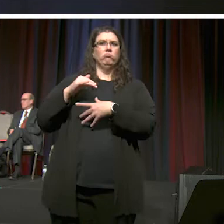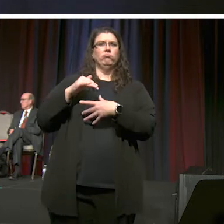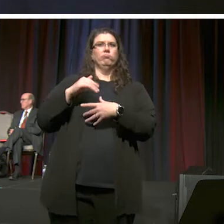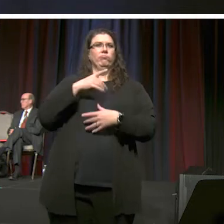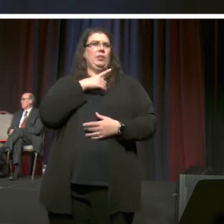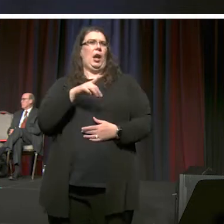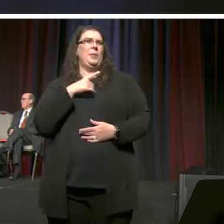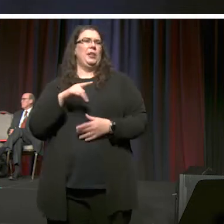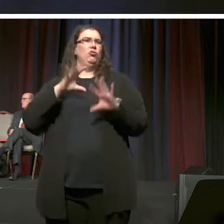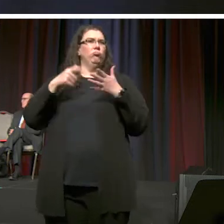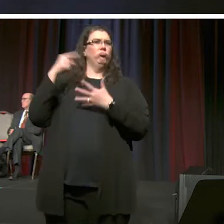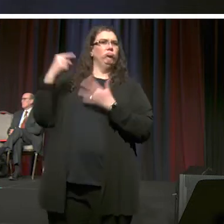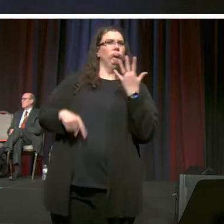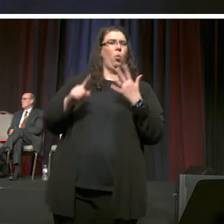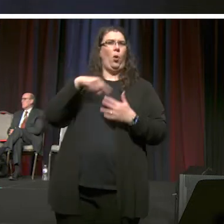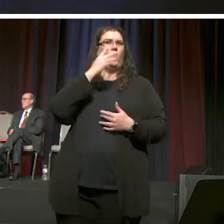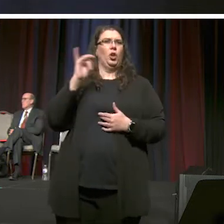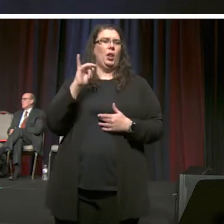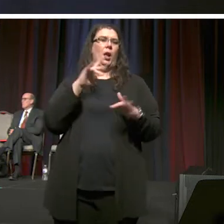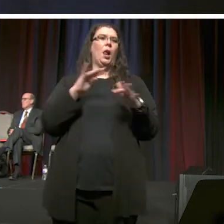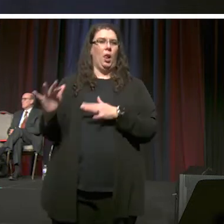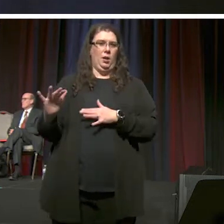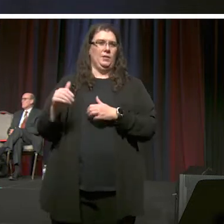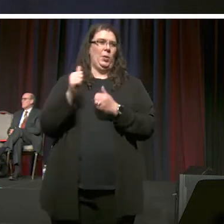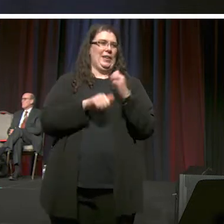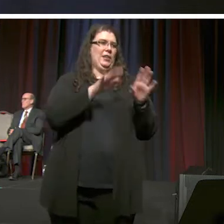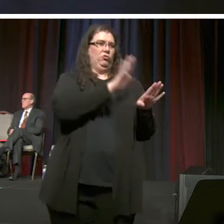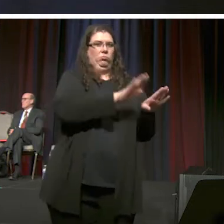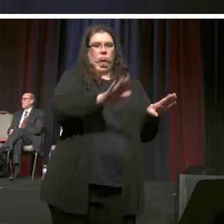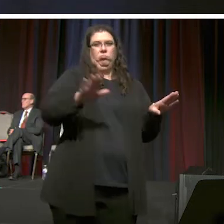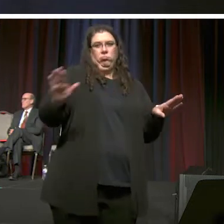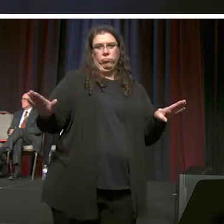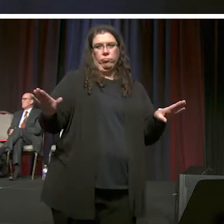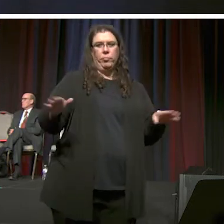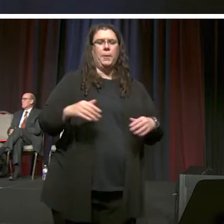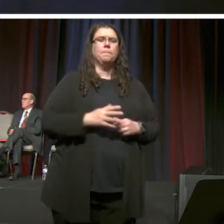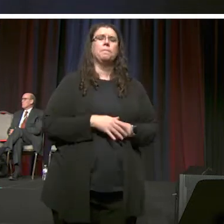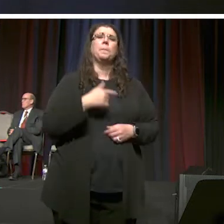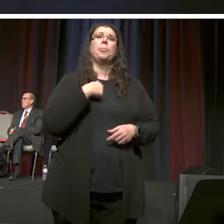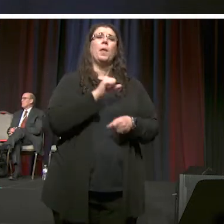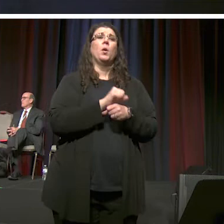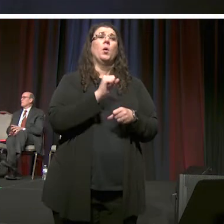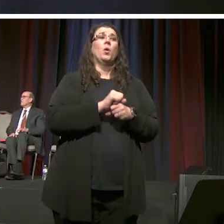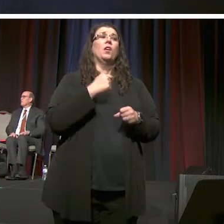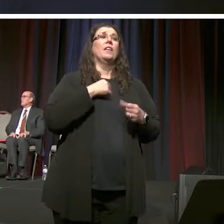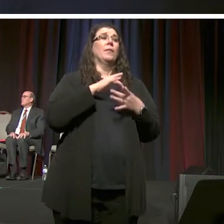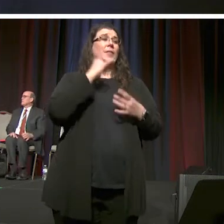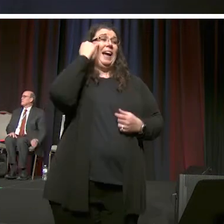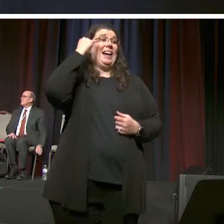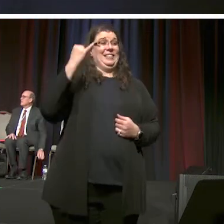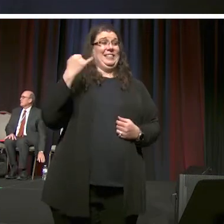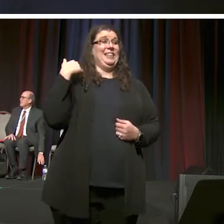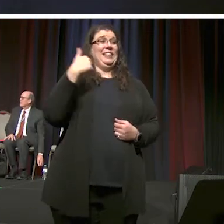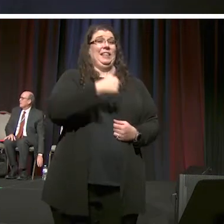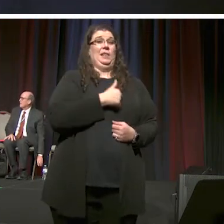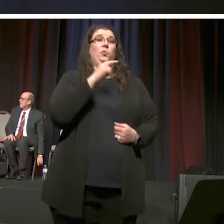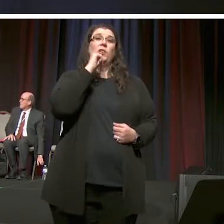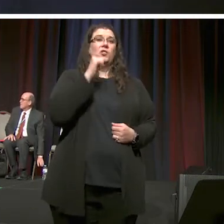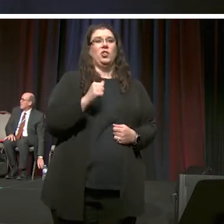example, and on and on. And finally, we were working from the principle that we should not legislate from the grave,